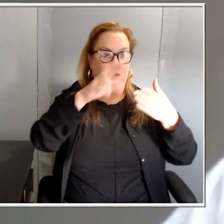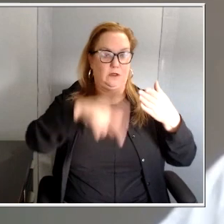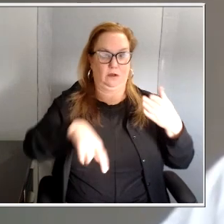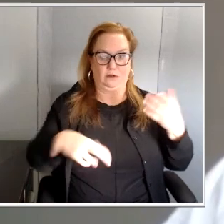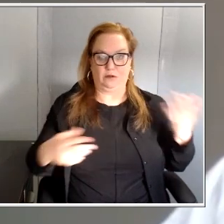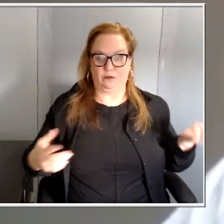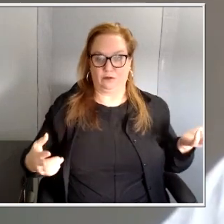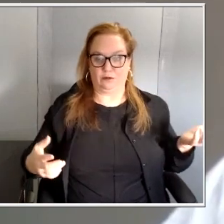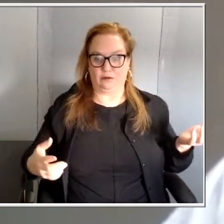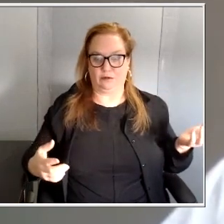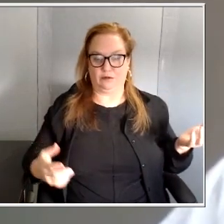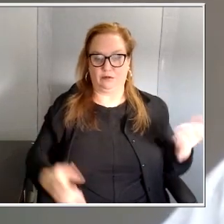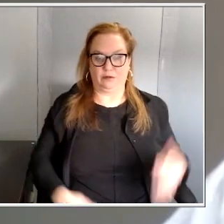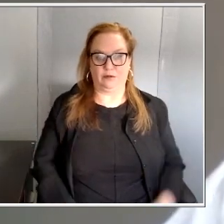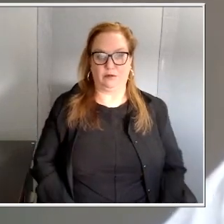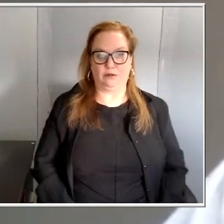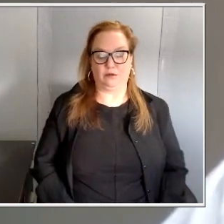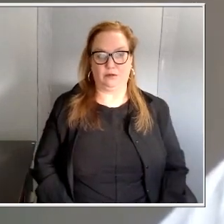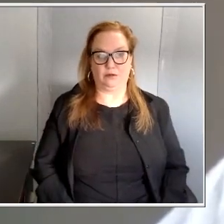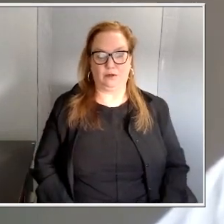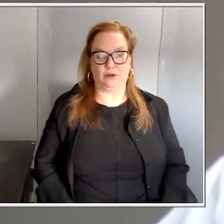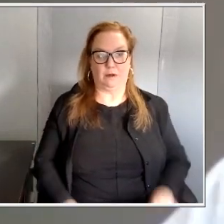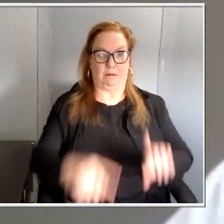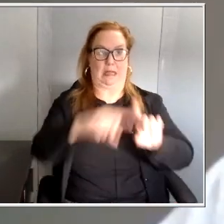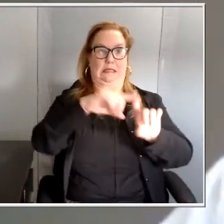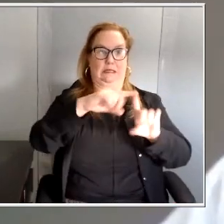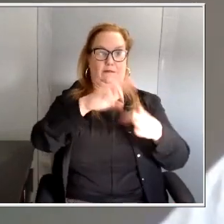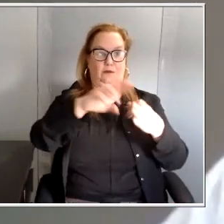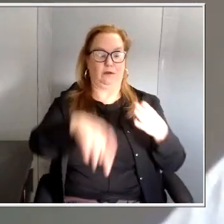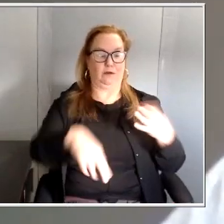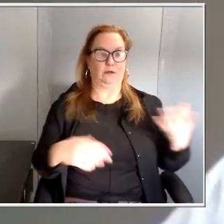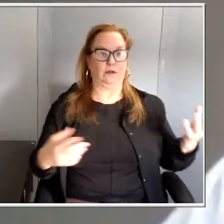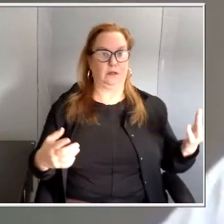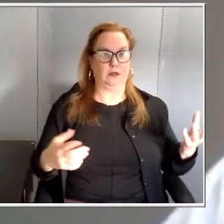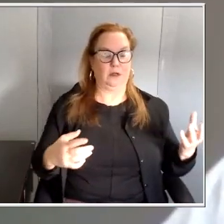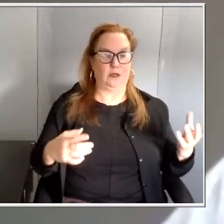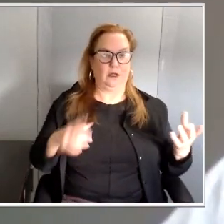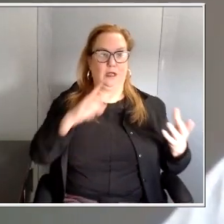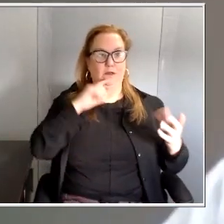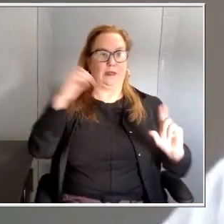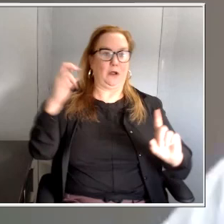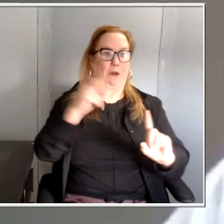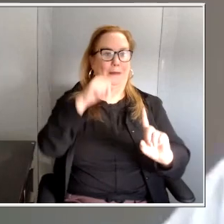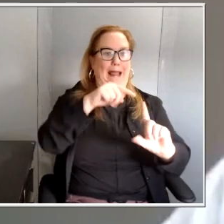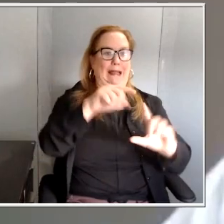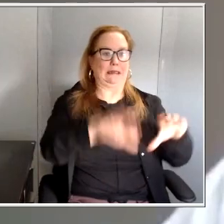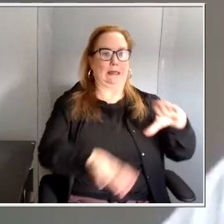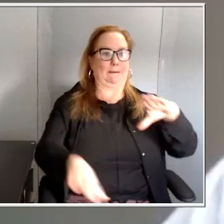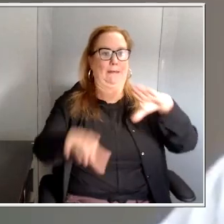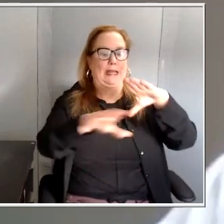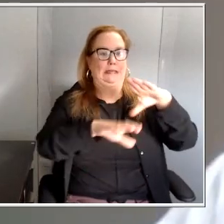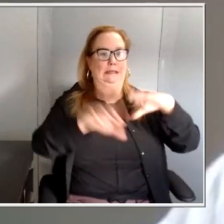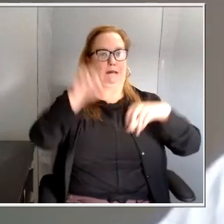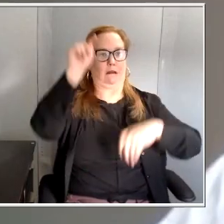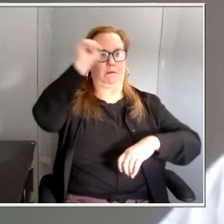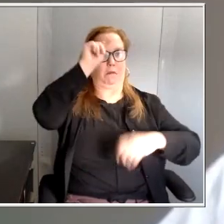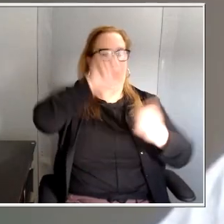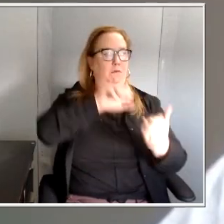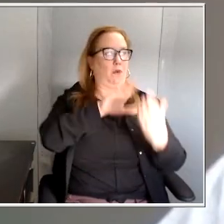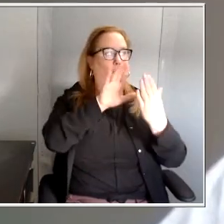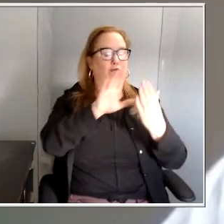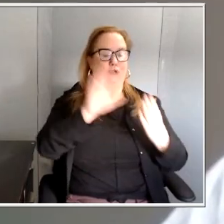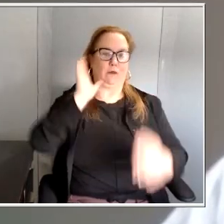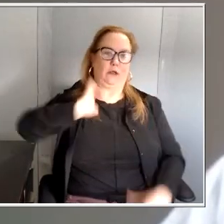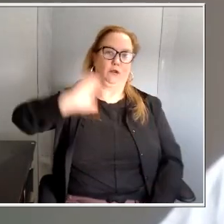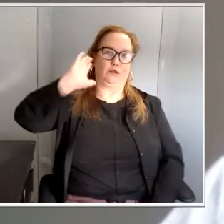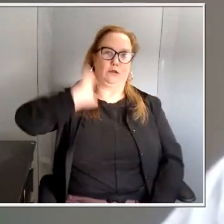that. So really, it's a back to basics approach. It's things that